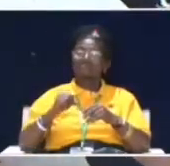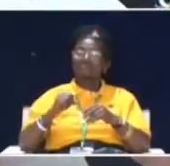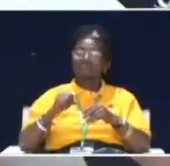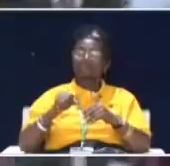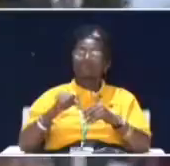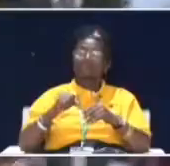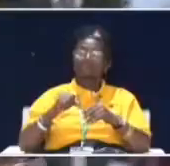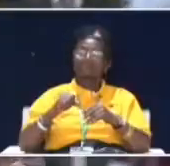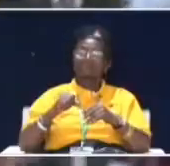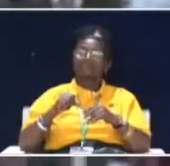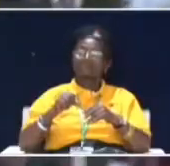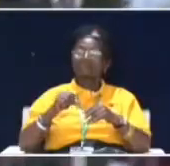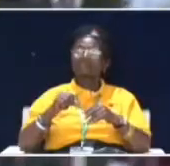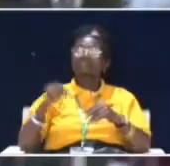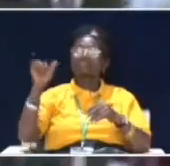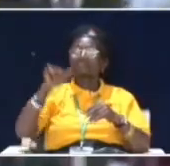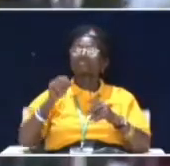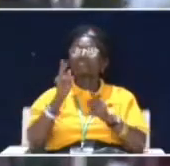on saying,